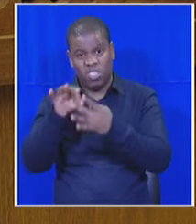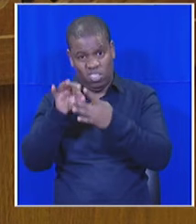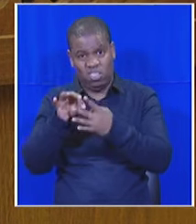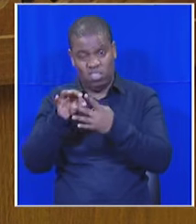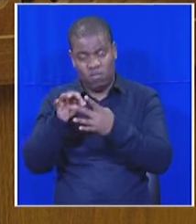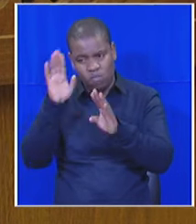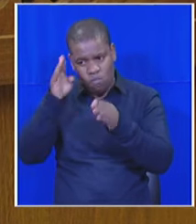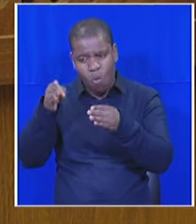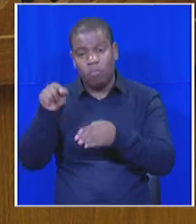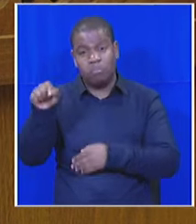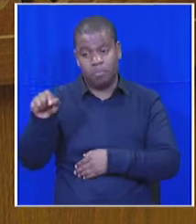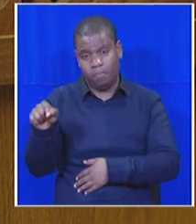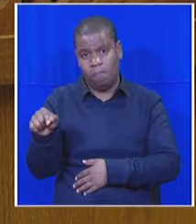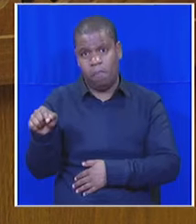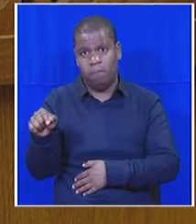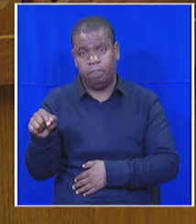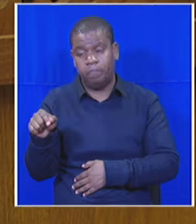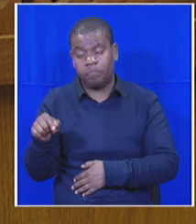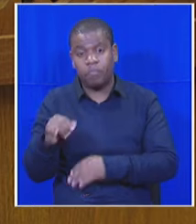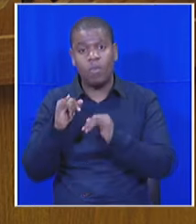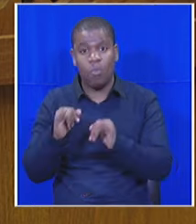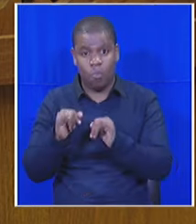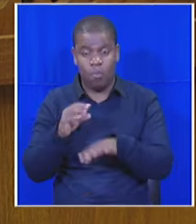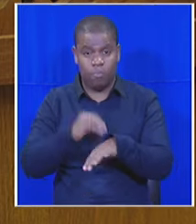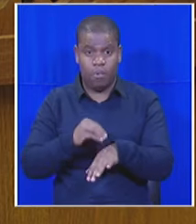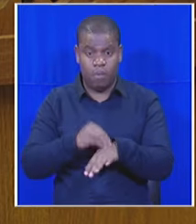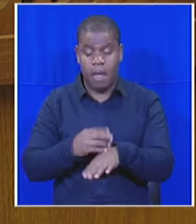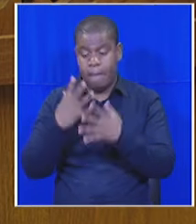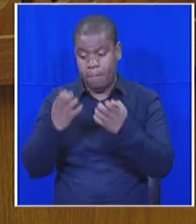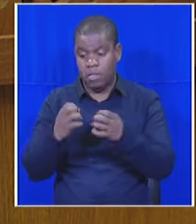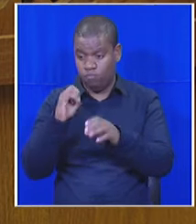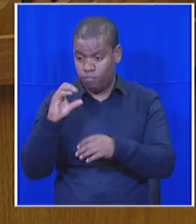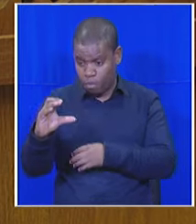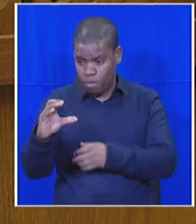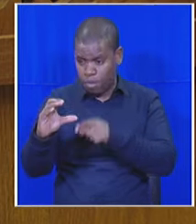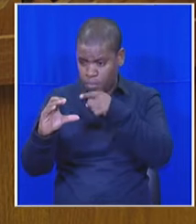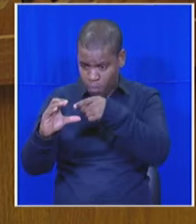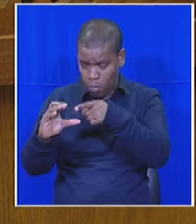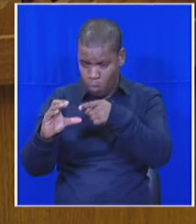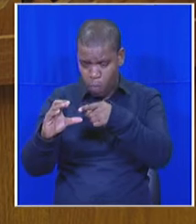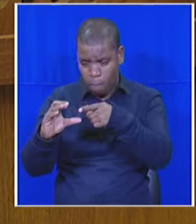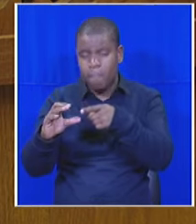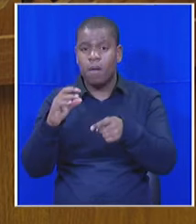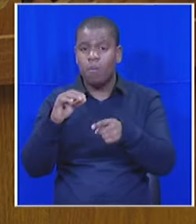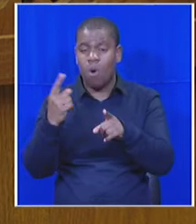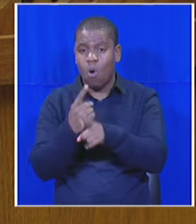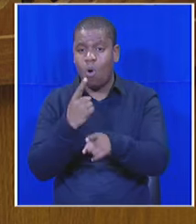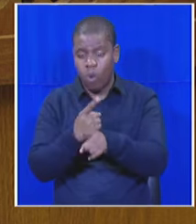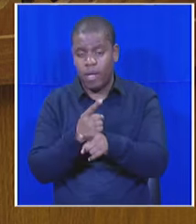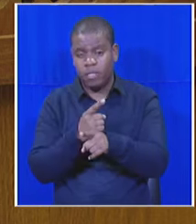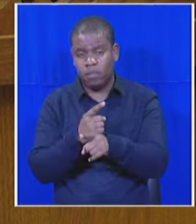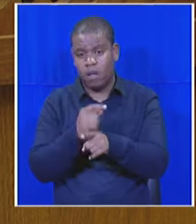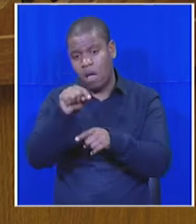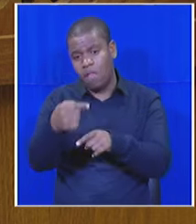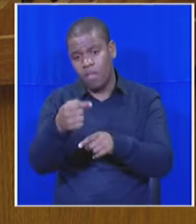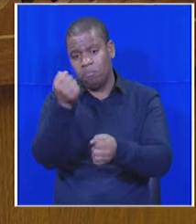is an inherent danger that budgetary allocations may be used to try and manipulate or even intimidate